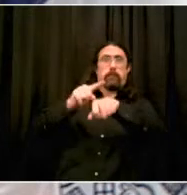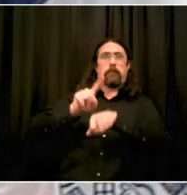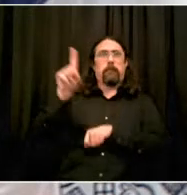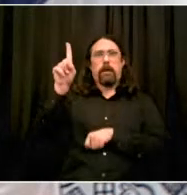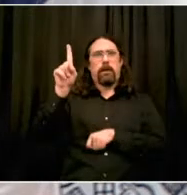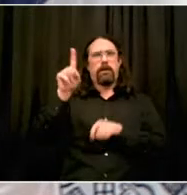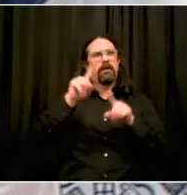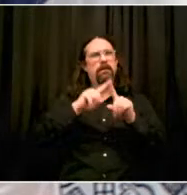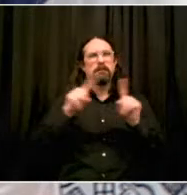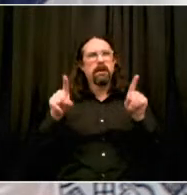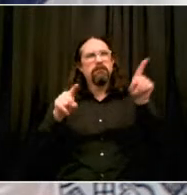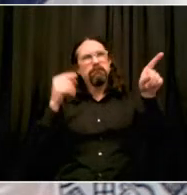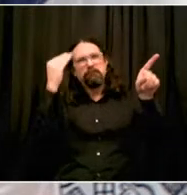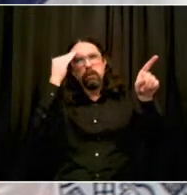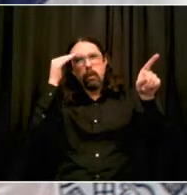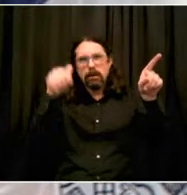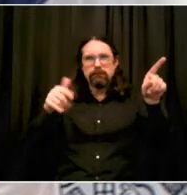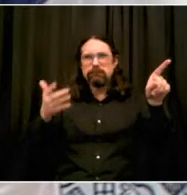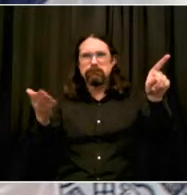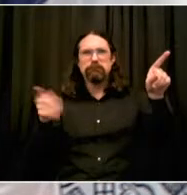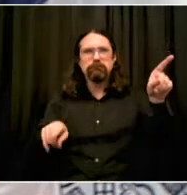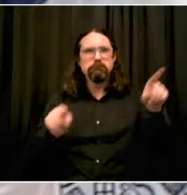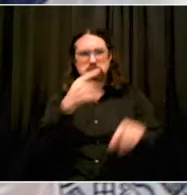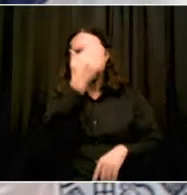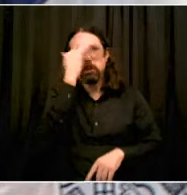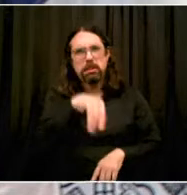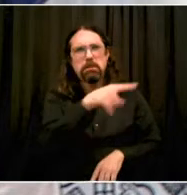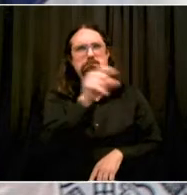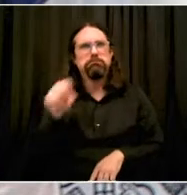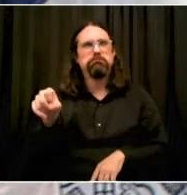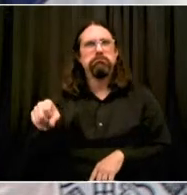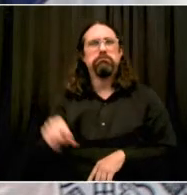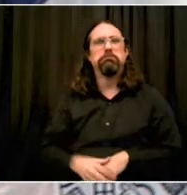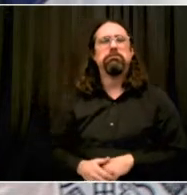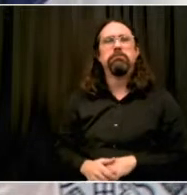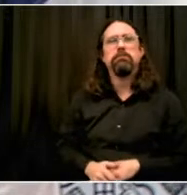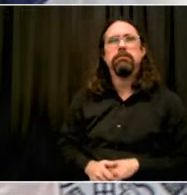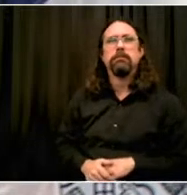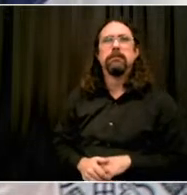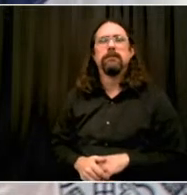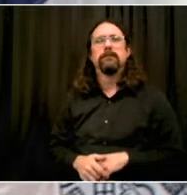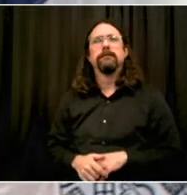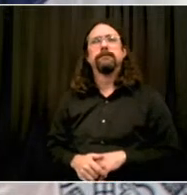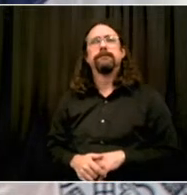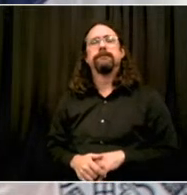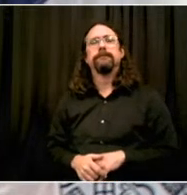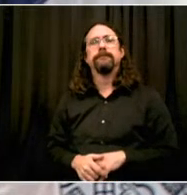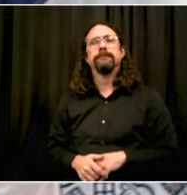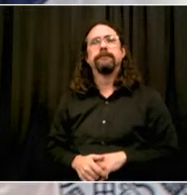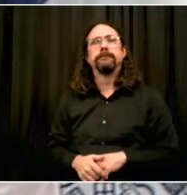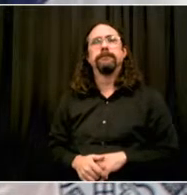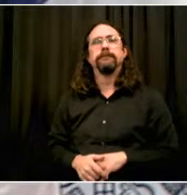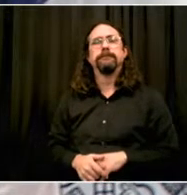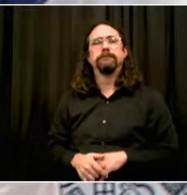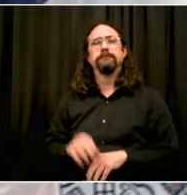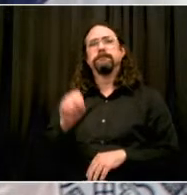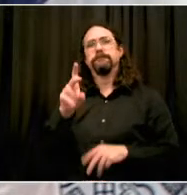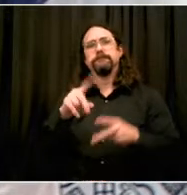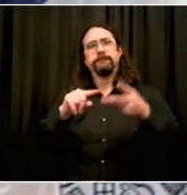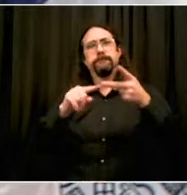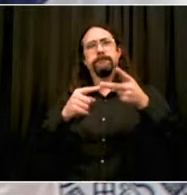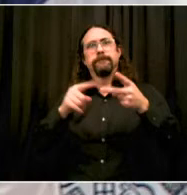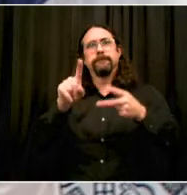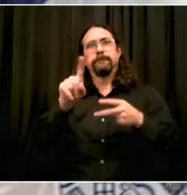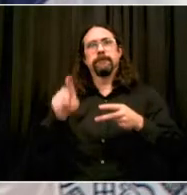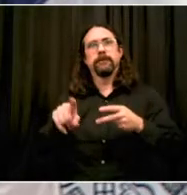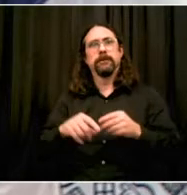Okay. And I mean, on the testing discrepancies between the city and the state, you're saying that both